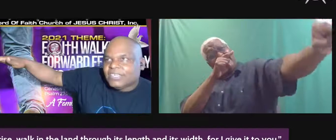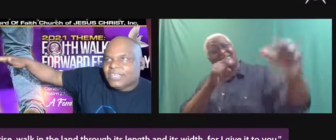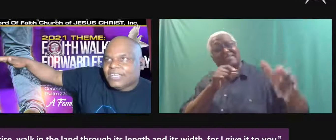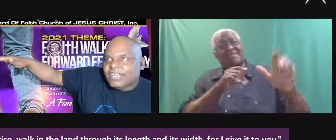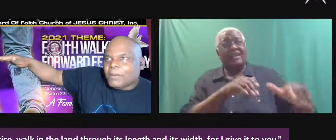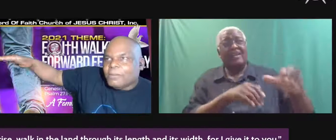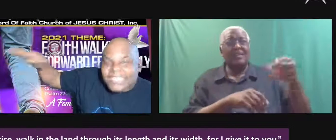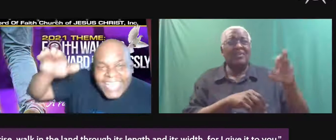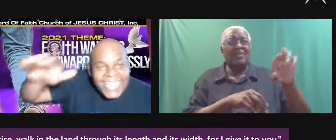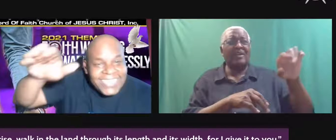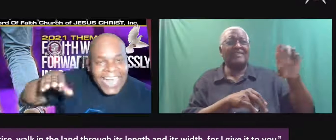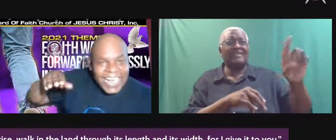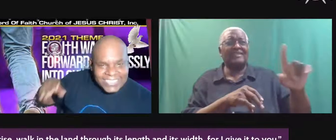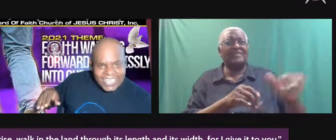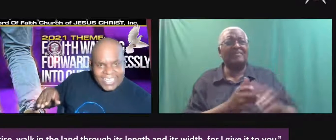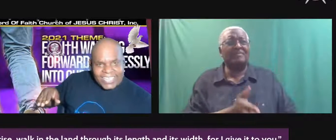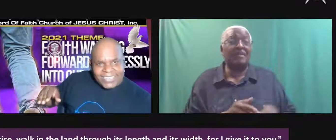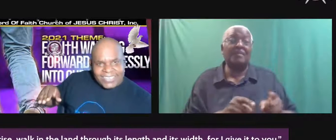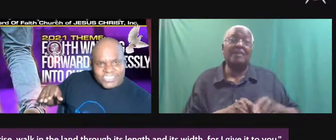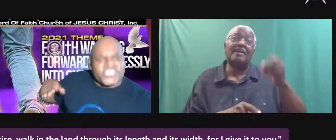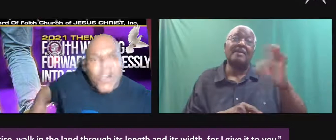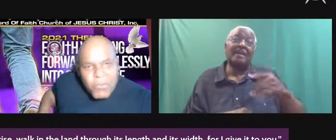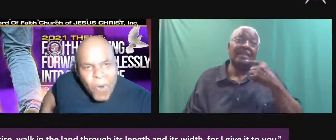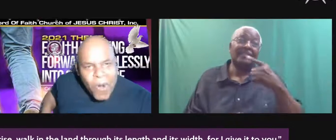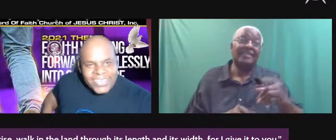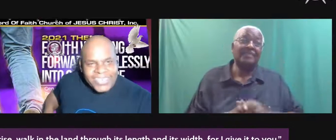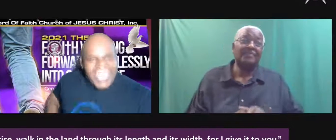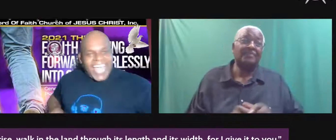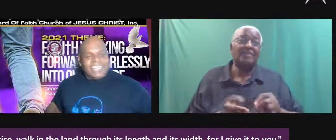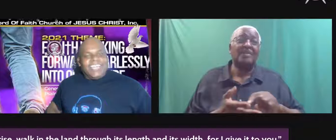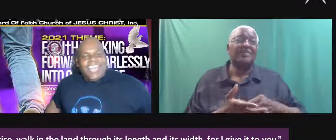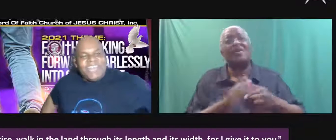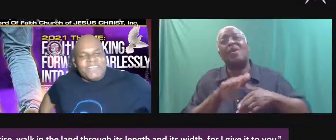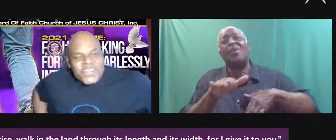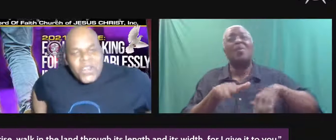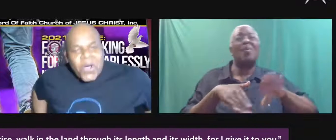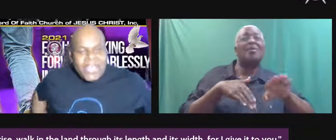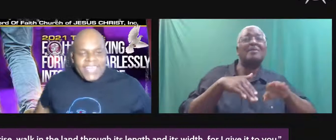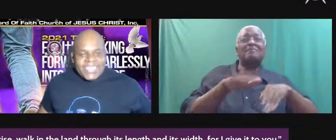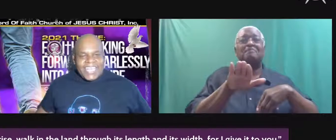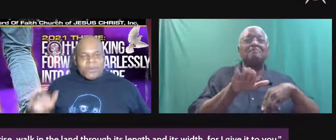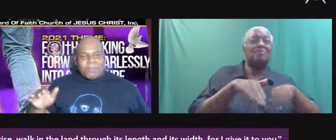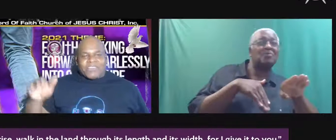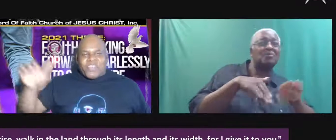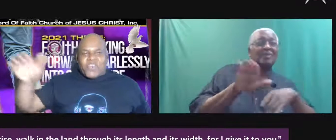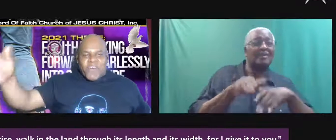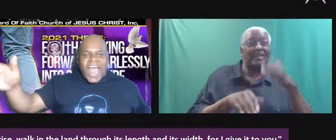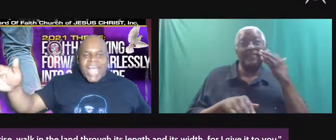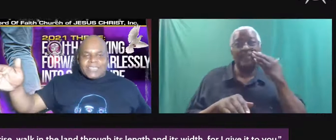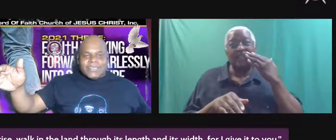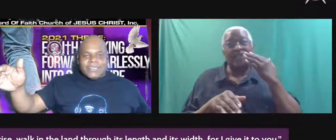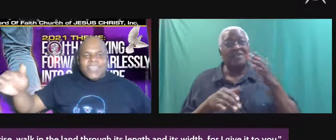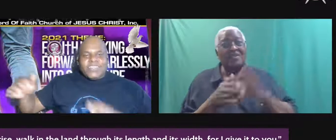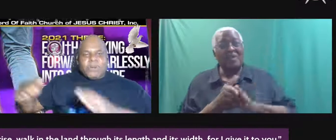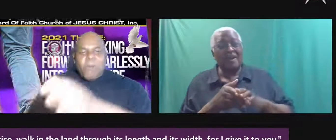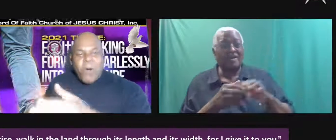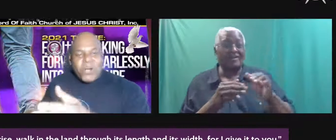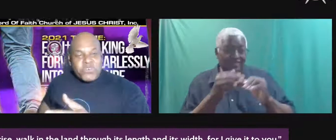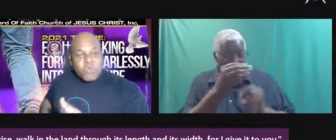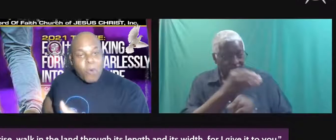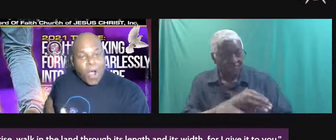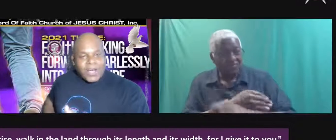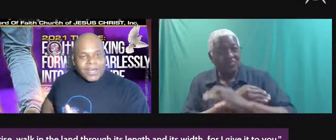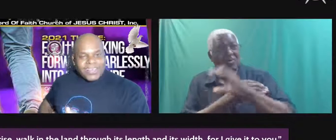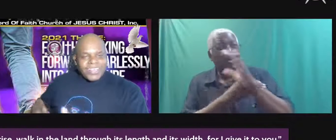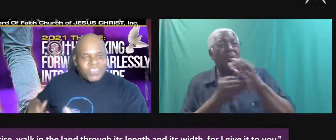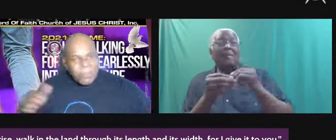horizon. But then God said, start walking. And if you know anything about the horizon, the more